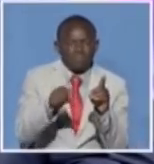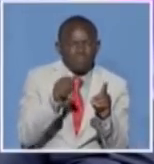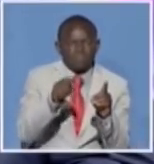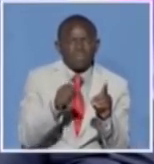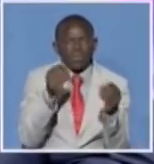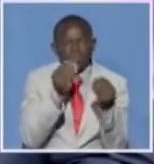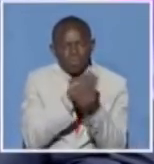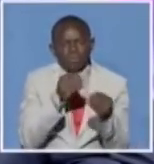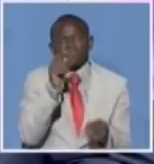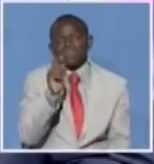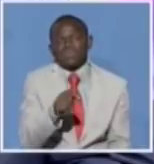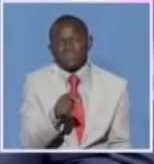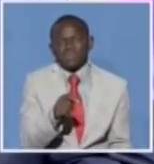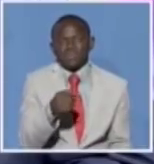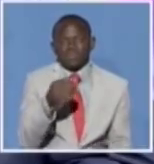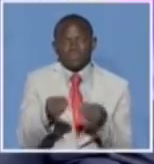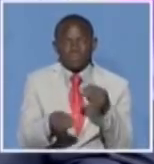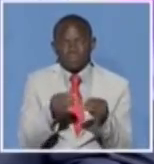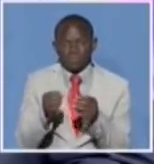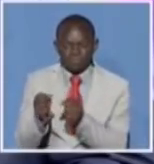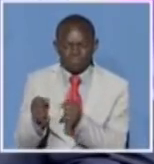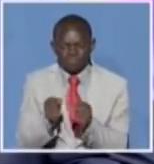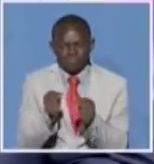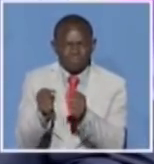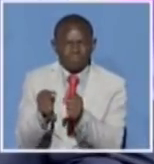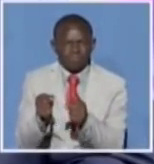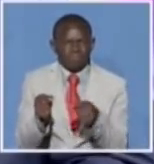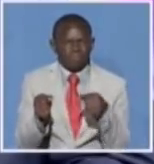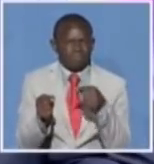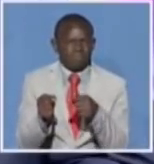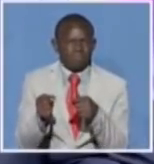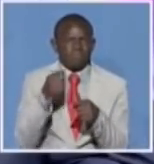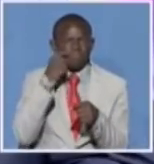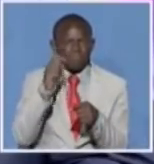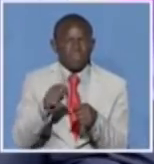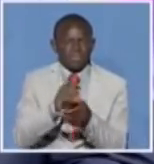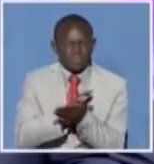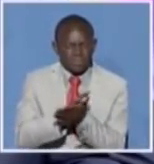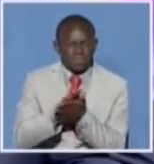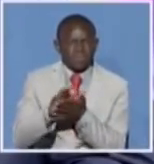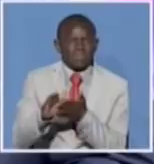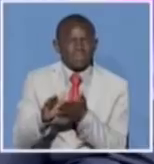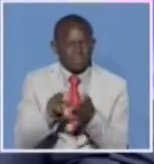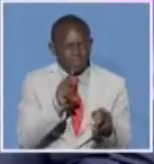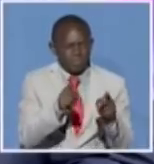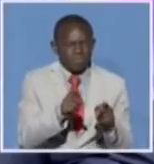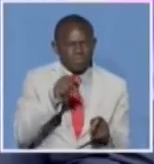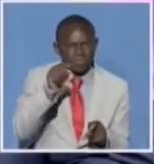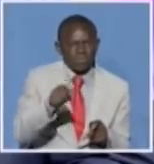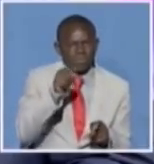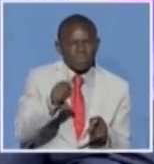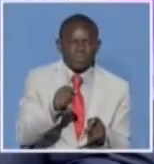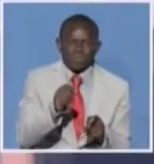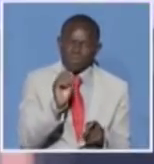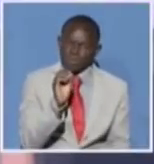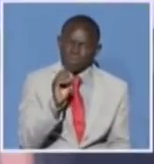that we run is credible and can be able to produce the required results. Genuinely educated